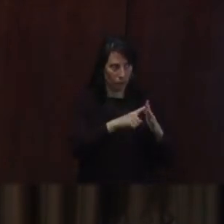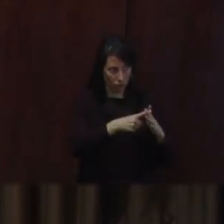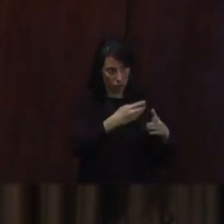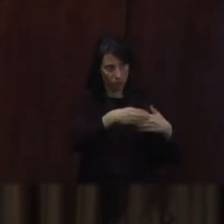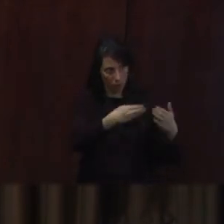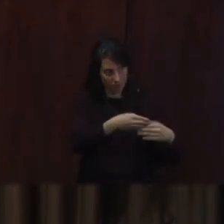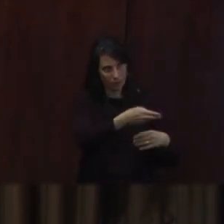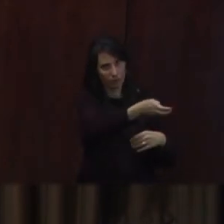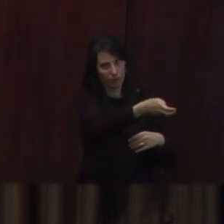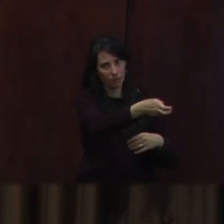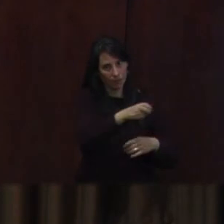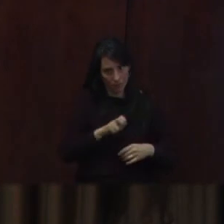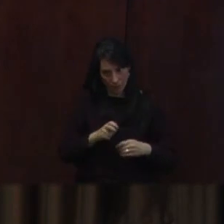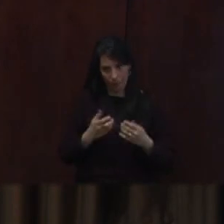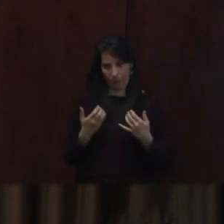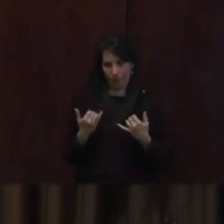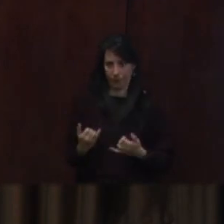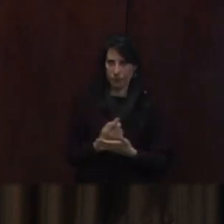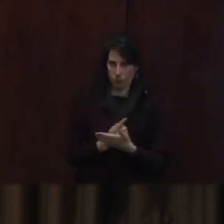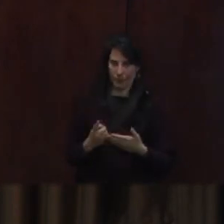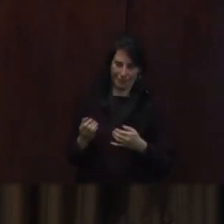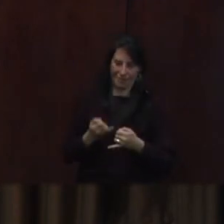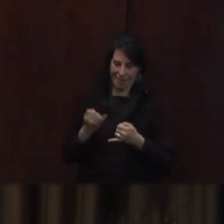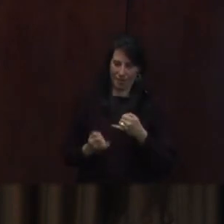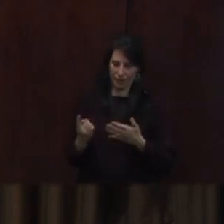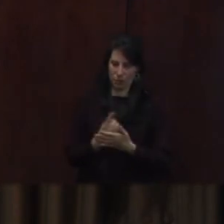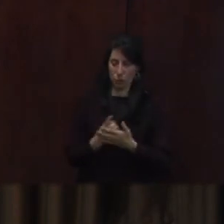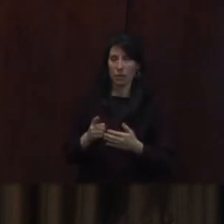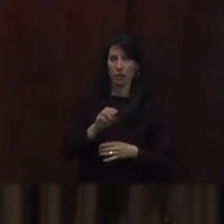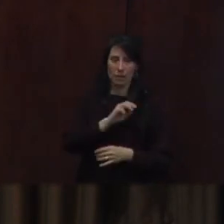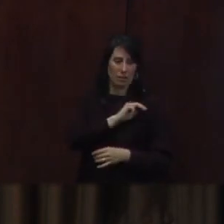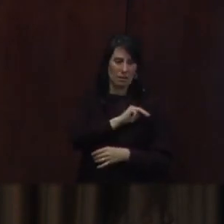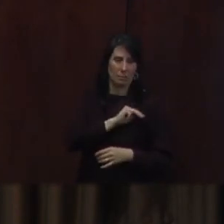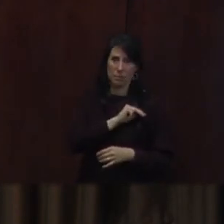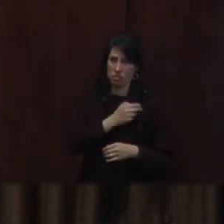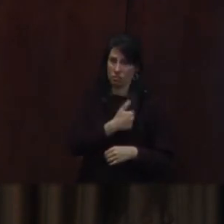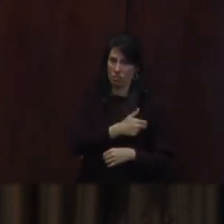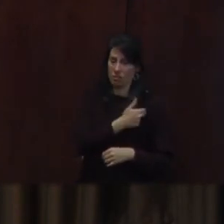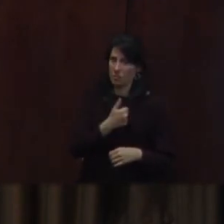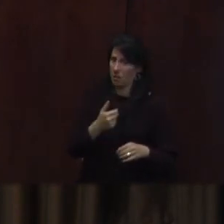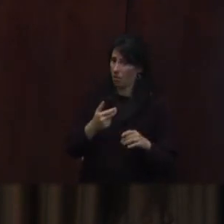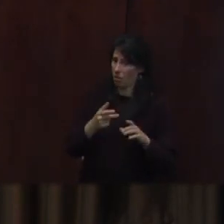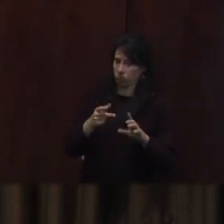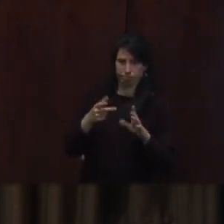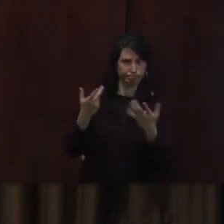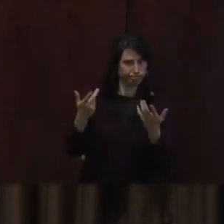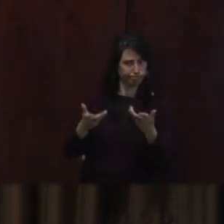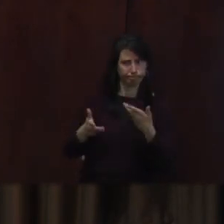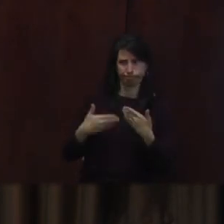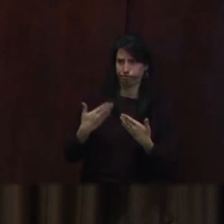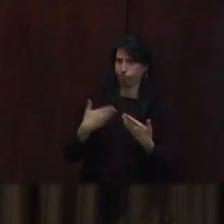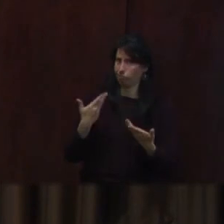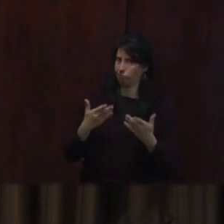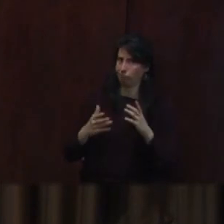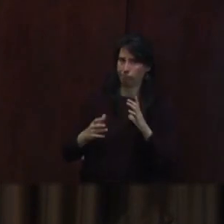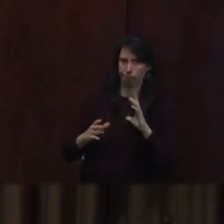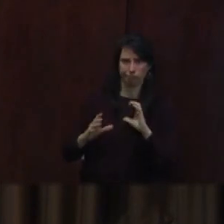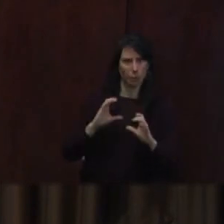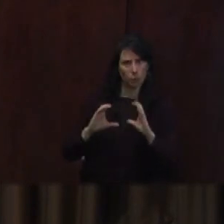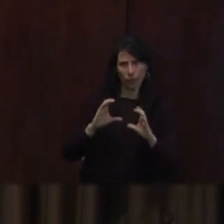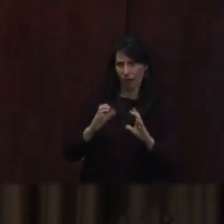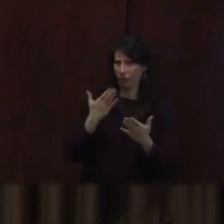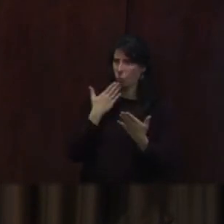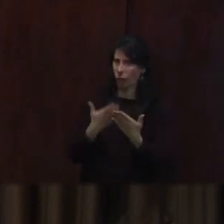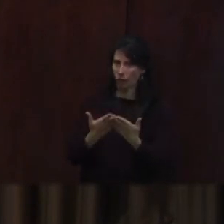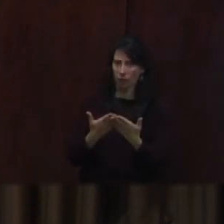week. Mission has been really open about discussing that with us, particularly if they have vaccine that they can give,